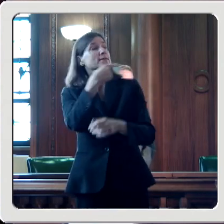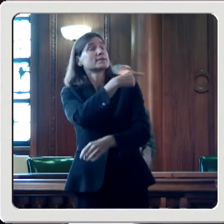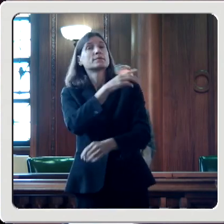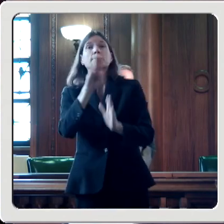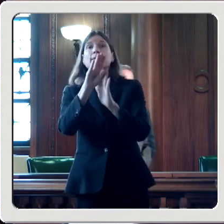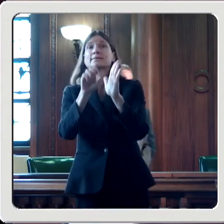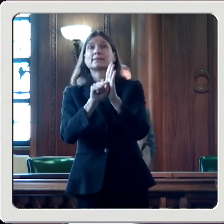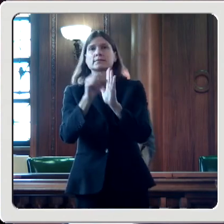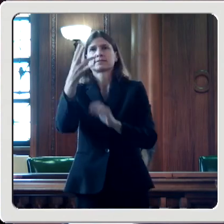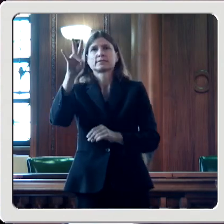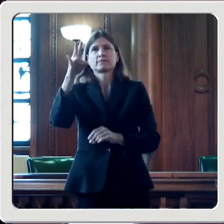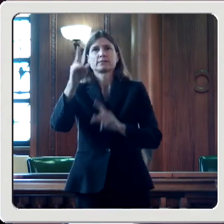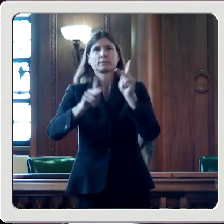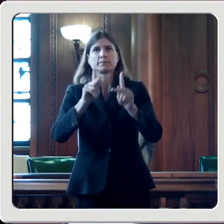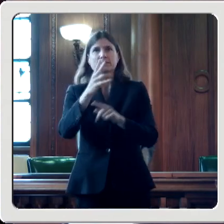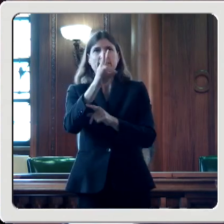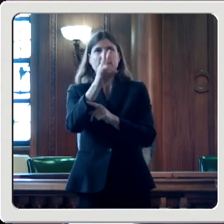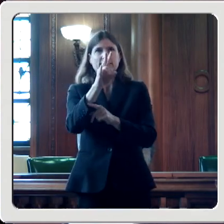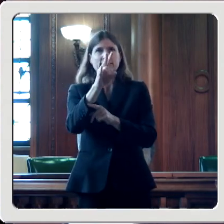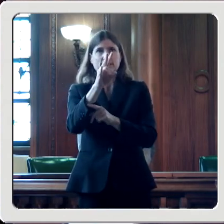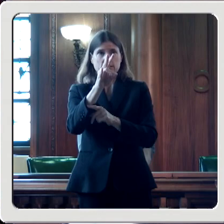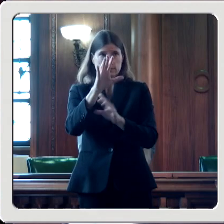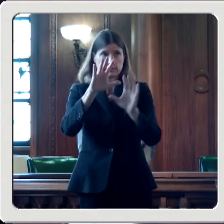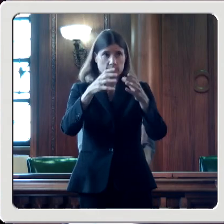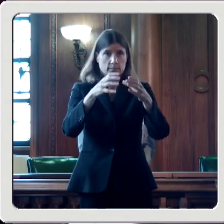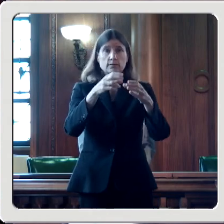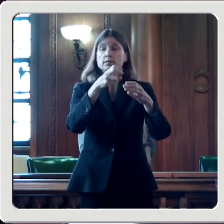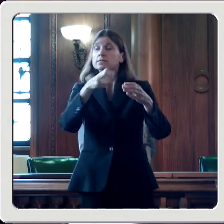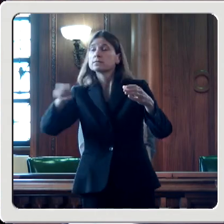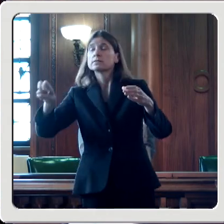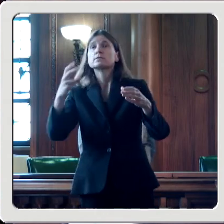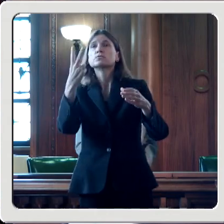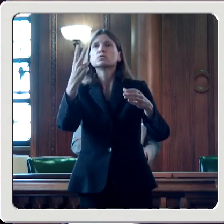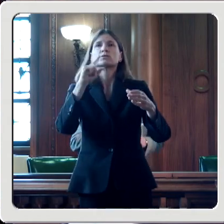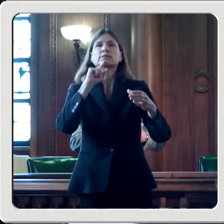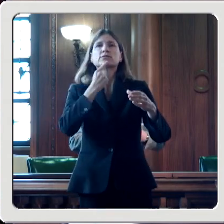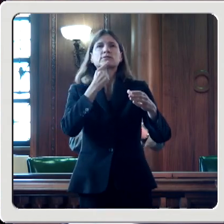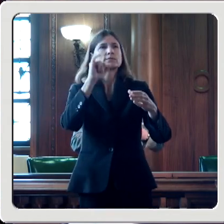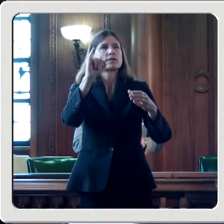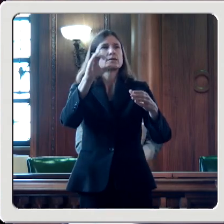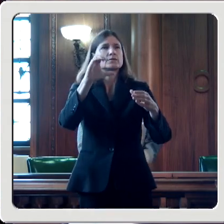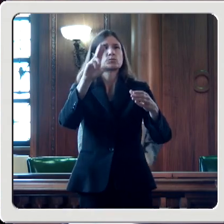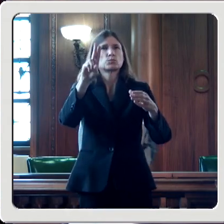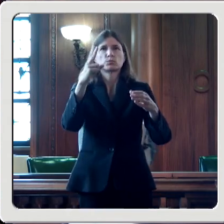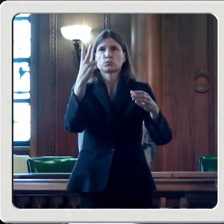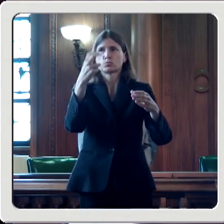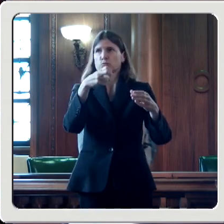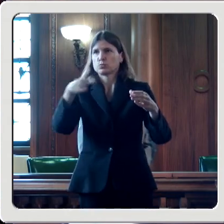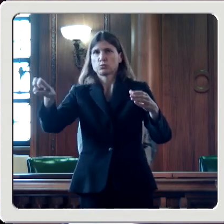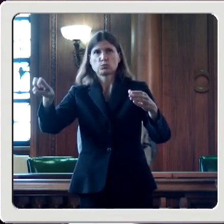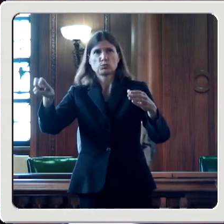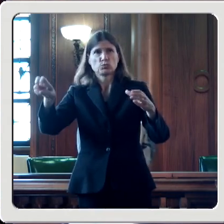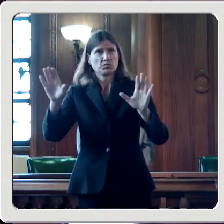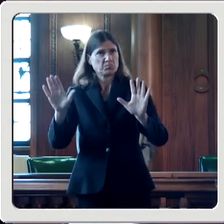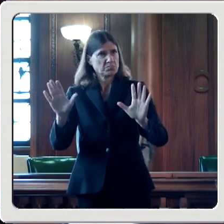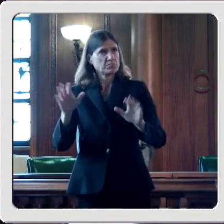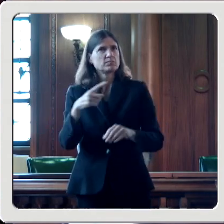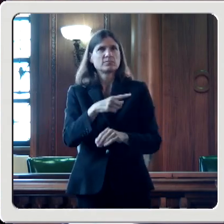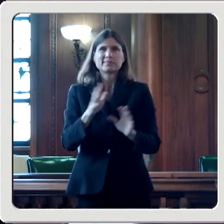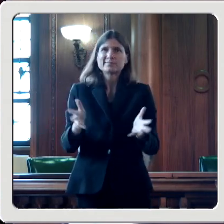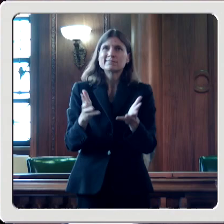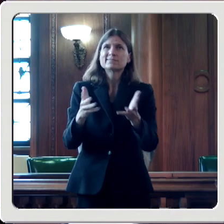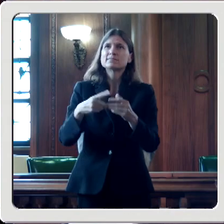versus 16 last week, so about the same level. We continue our active efforts at testing. We're testing between 800